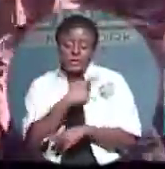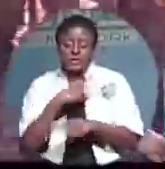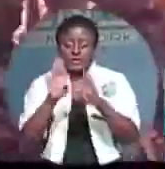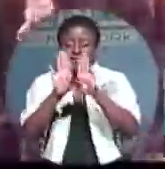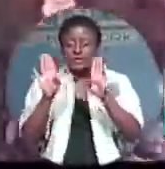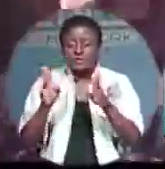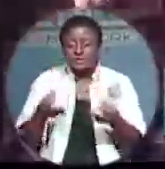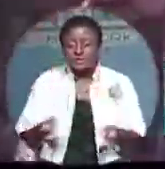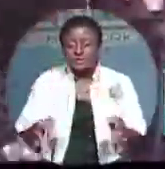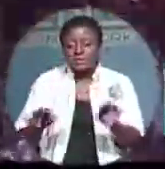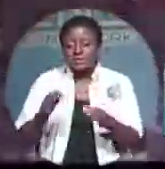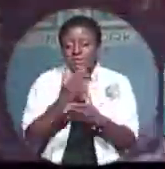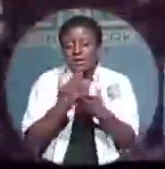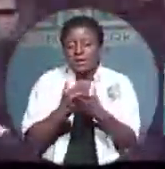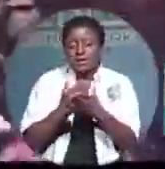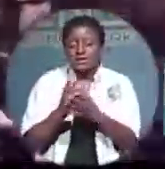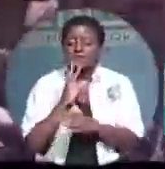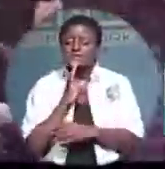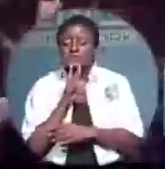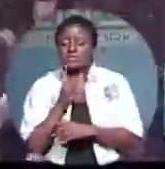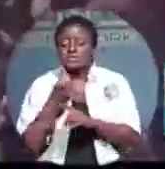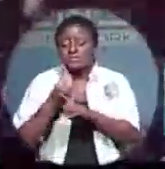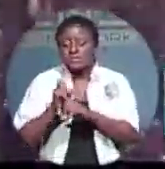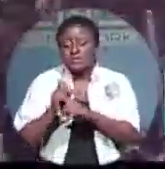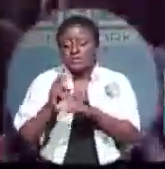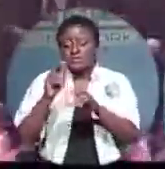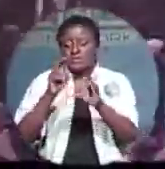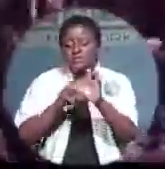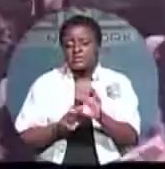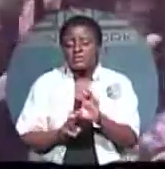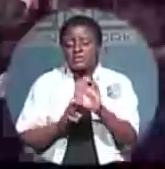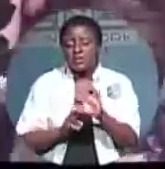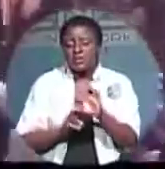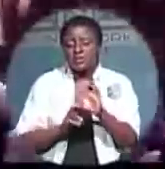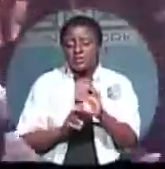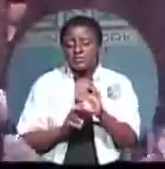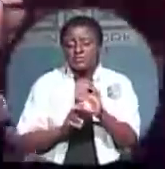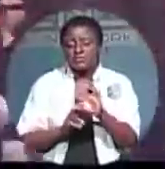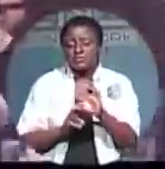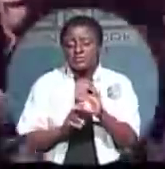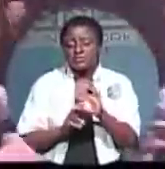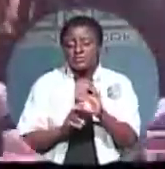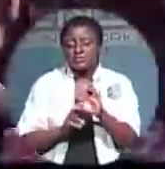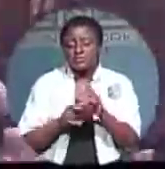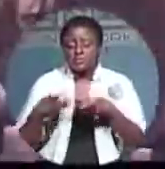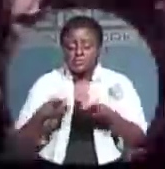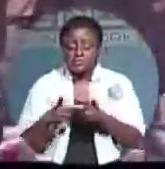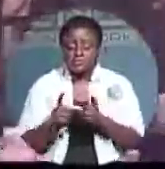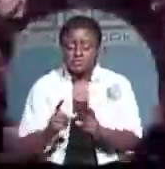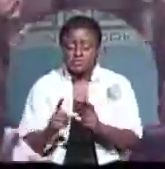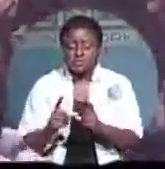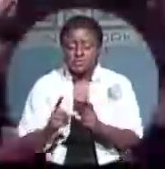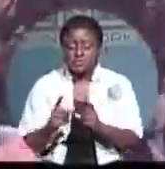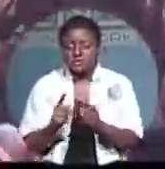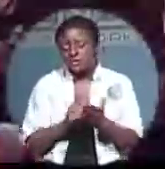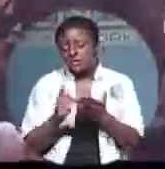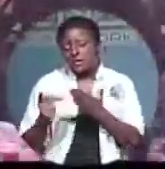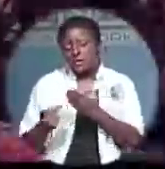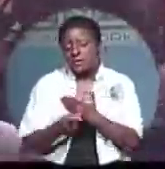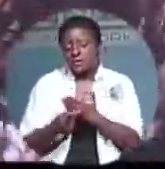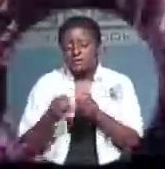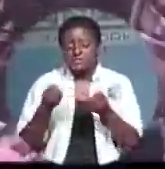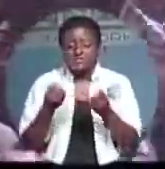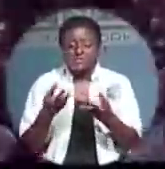opening is the speech from the throne, which lays out the government's agenda for the session. During the campaign trail, many promises were